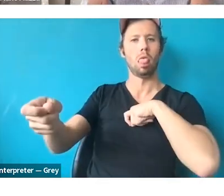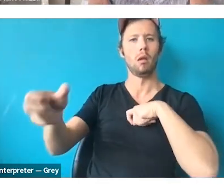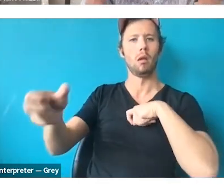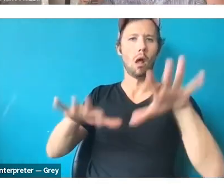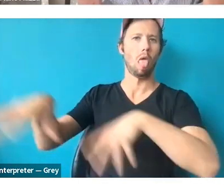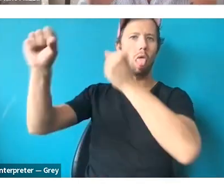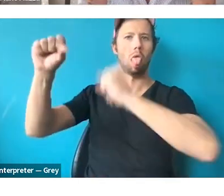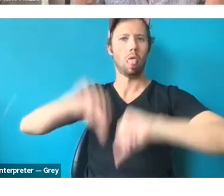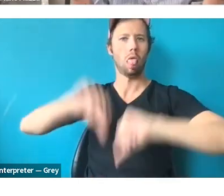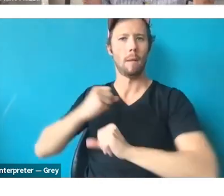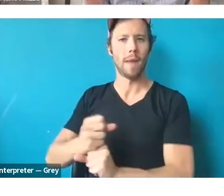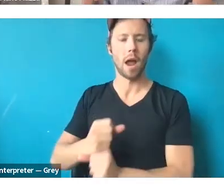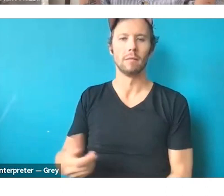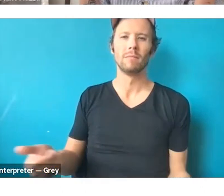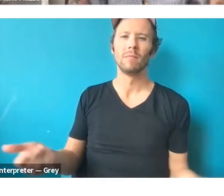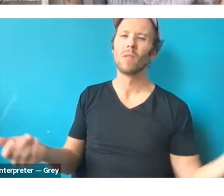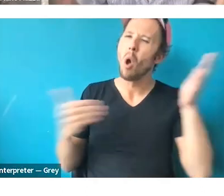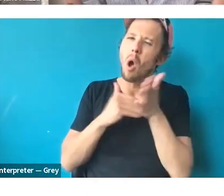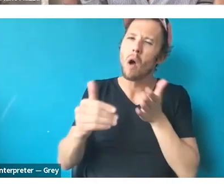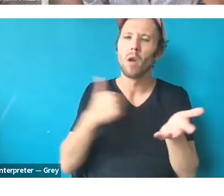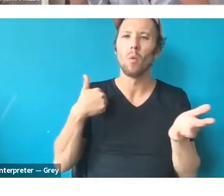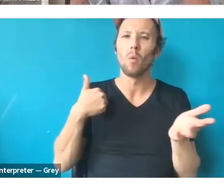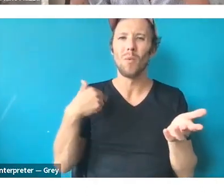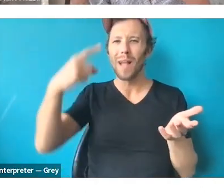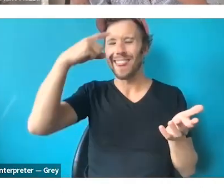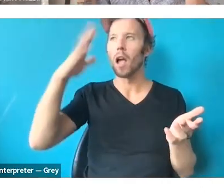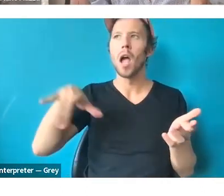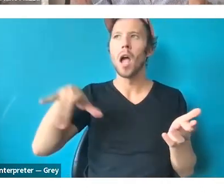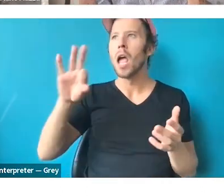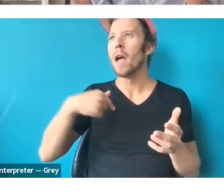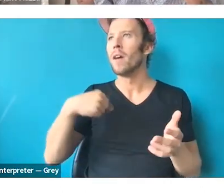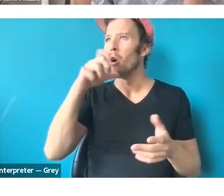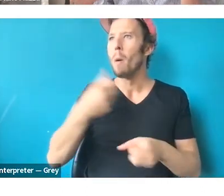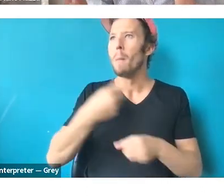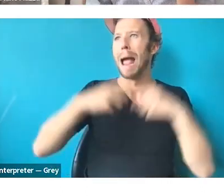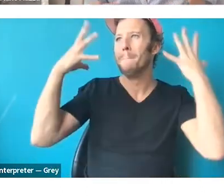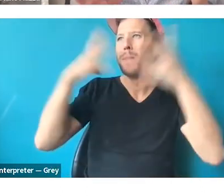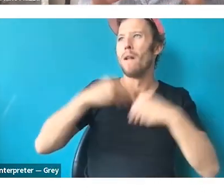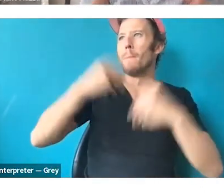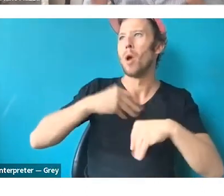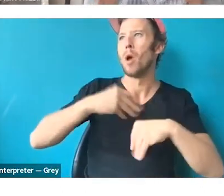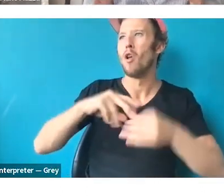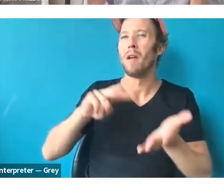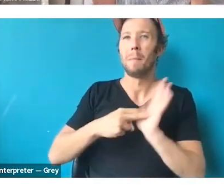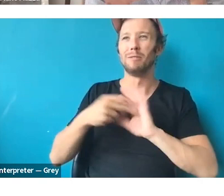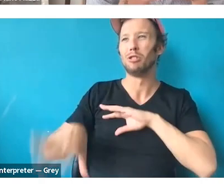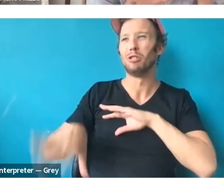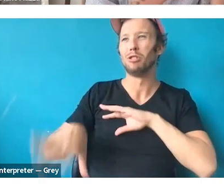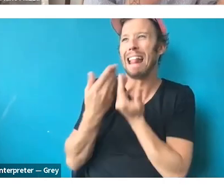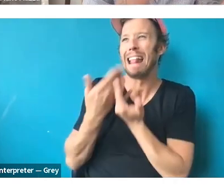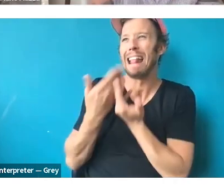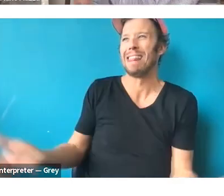don't make something that's beautiful and captivating, you're still just adding product onto the planet that's not going to get used. So it's like, how do we